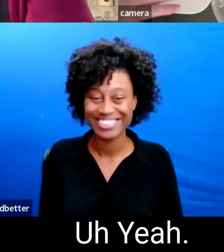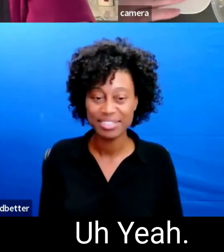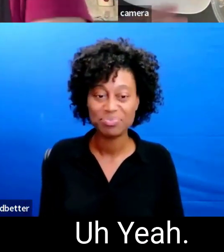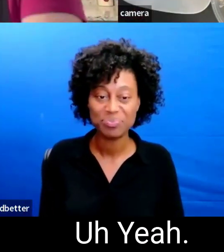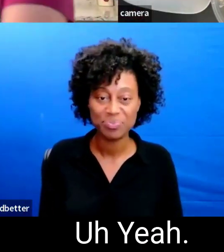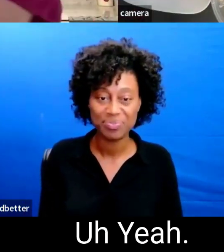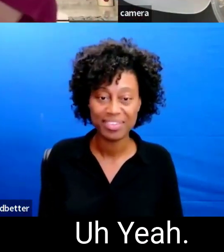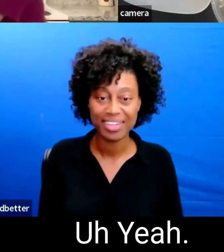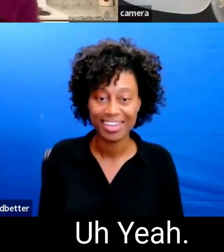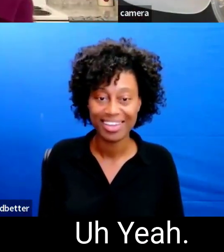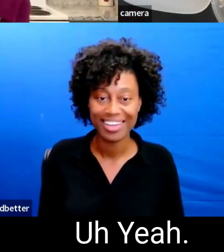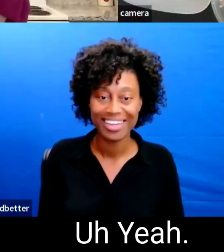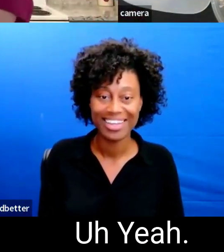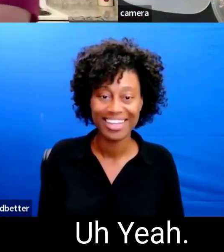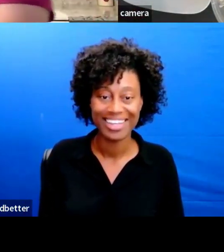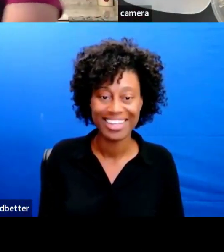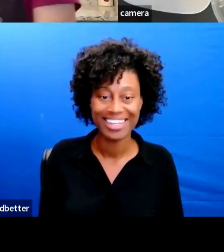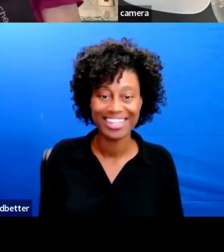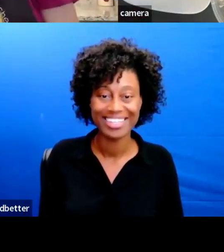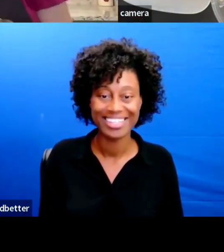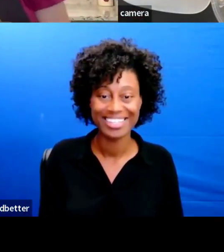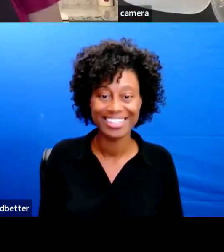All